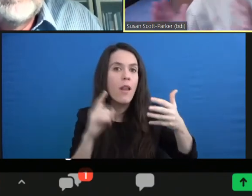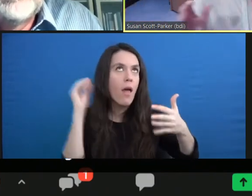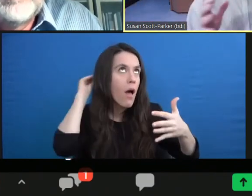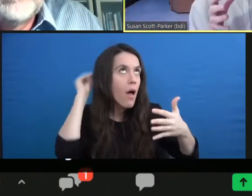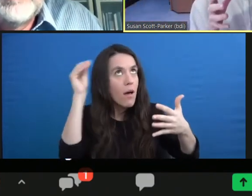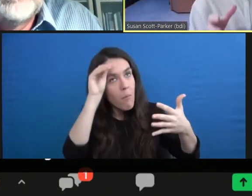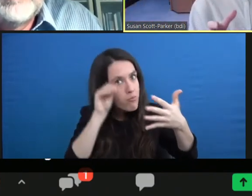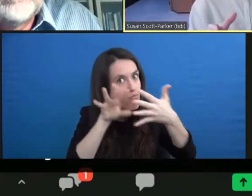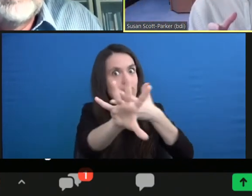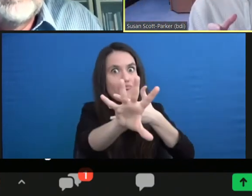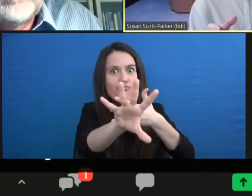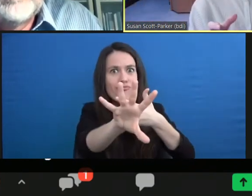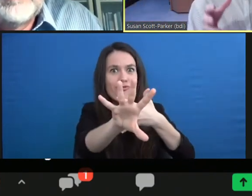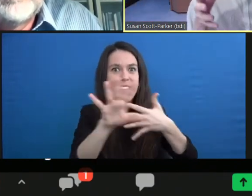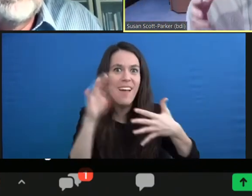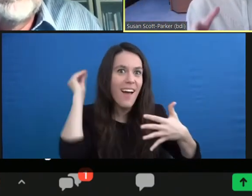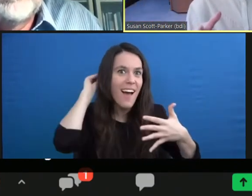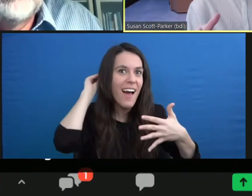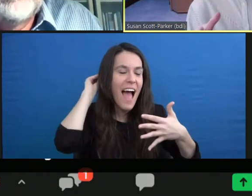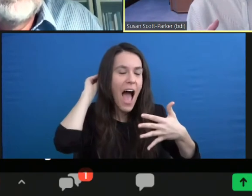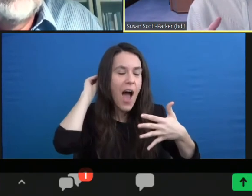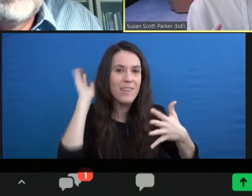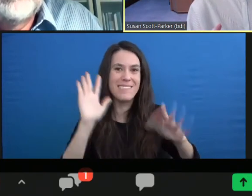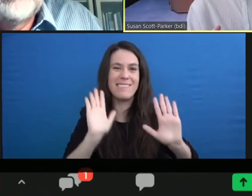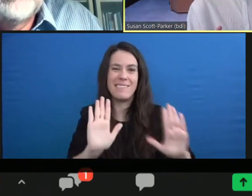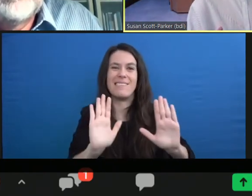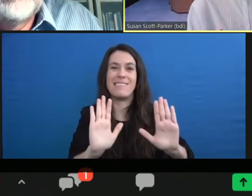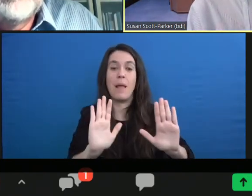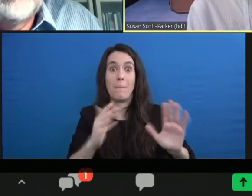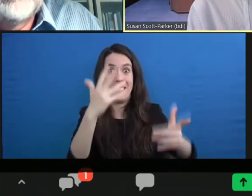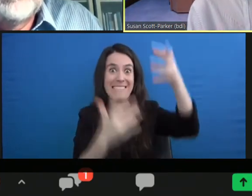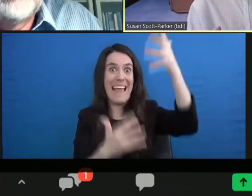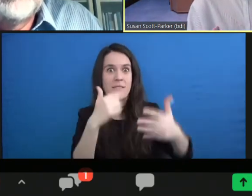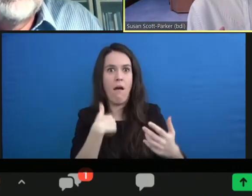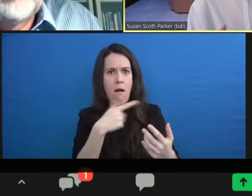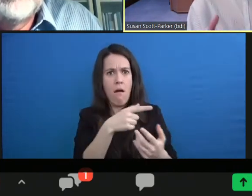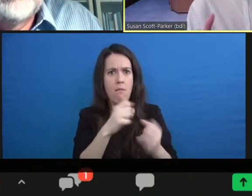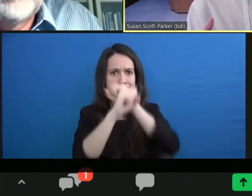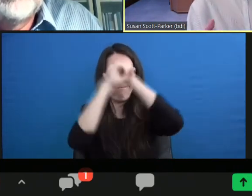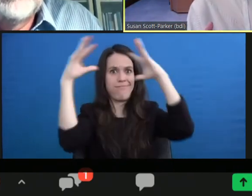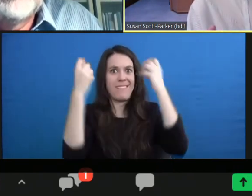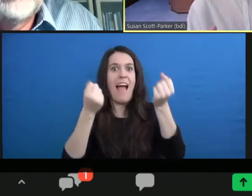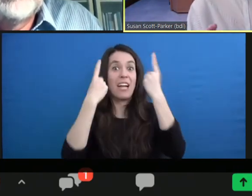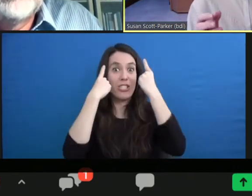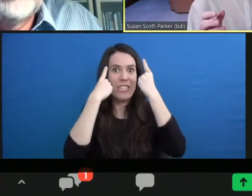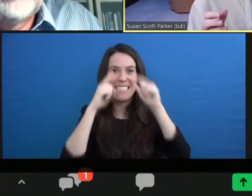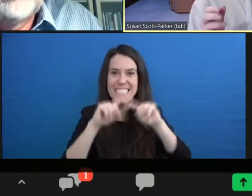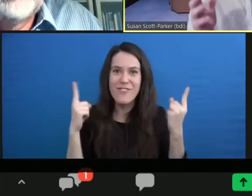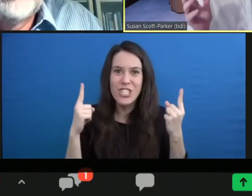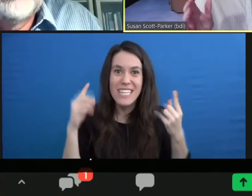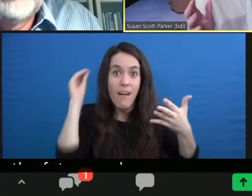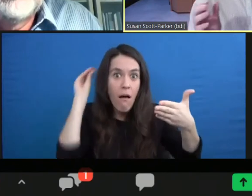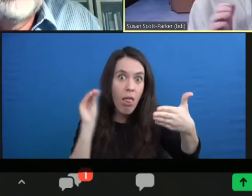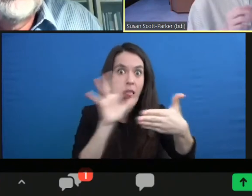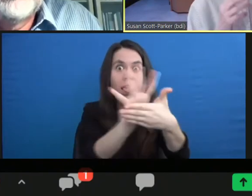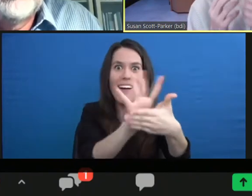future and to move into comprehension, comprehending what it is that you're actually looking at and what you want to achieve, rather than looking